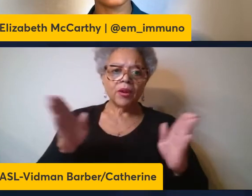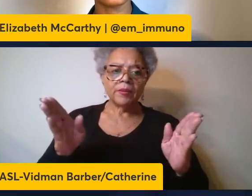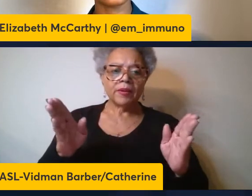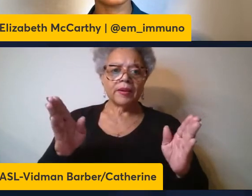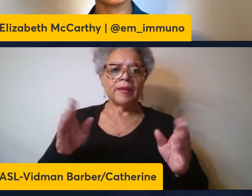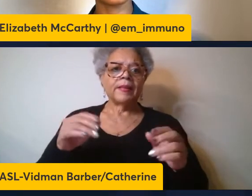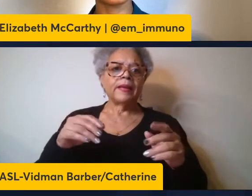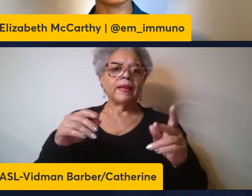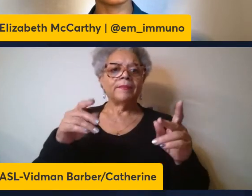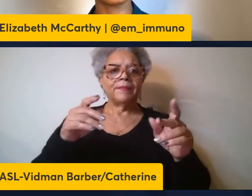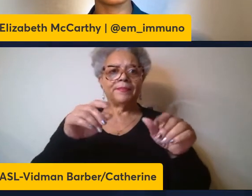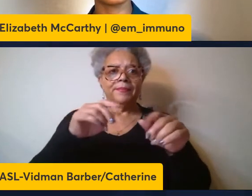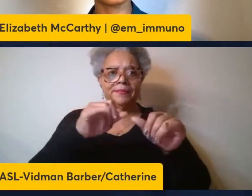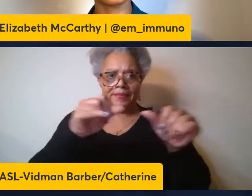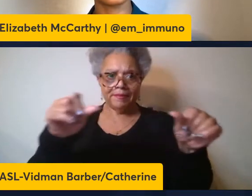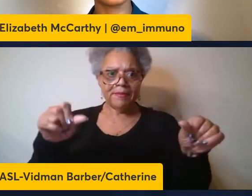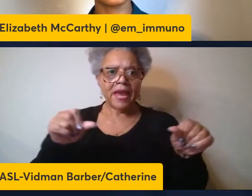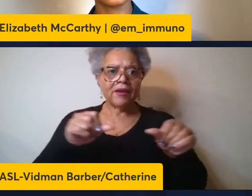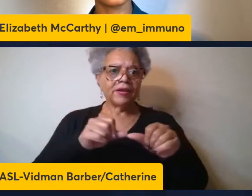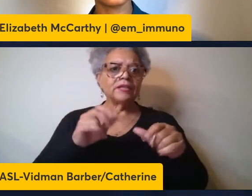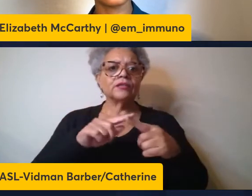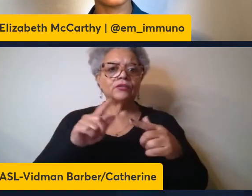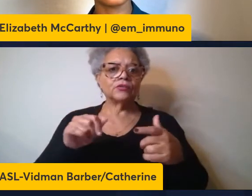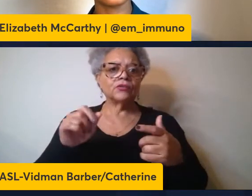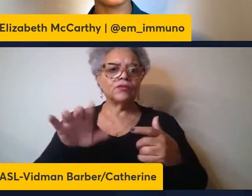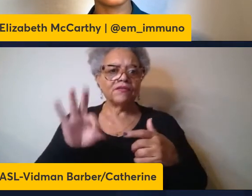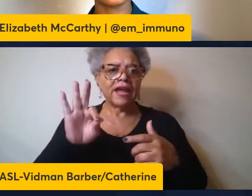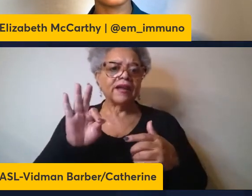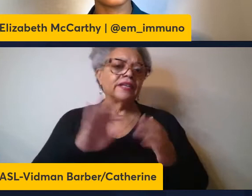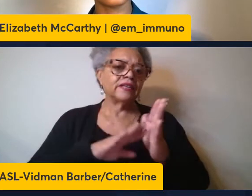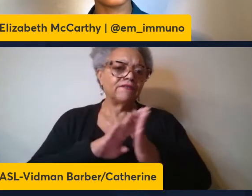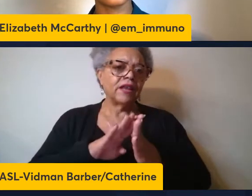understand the whole system all at the time? And so